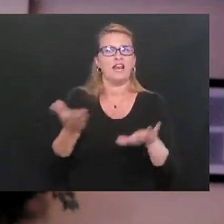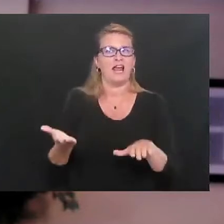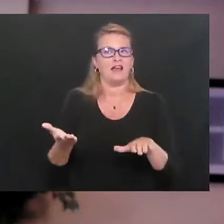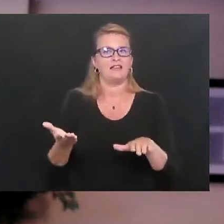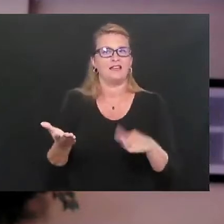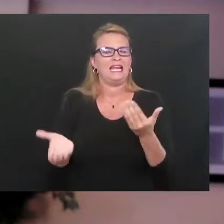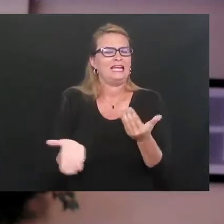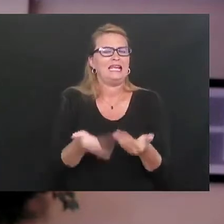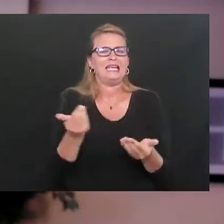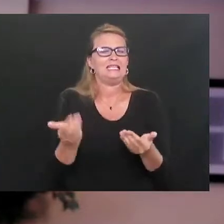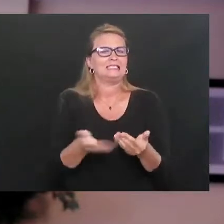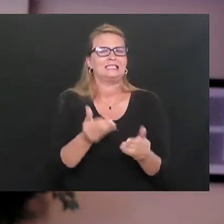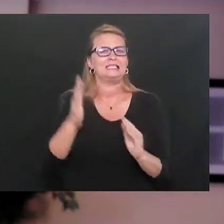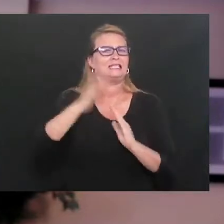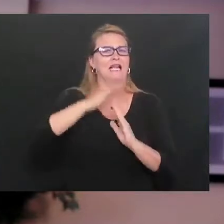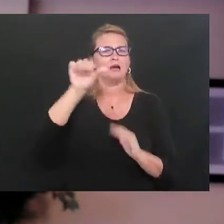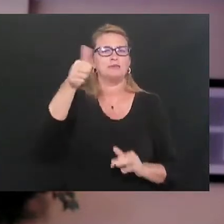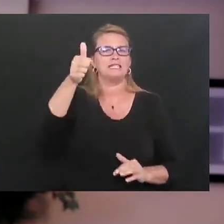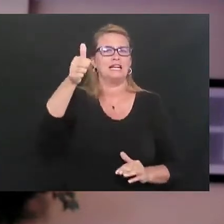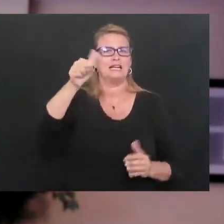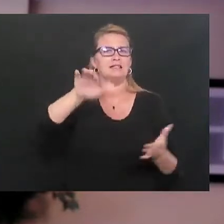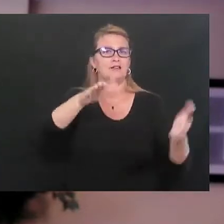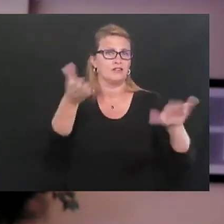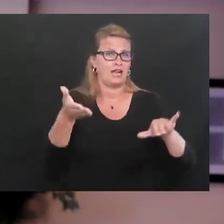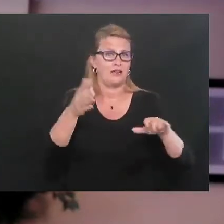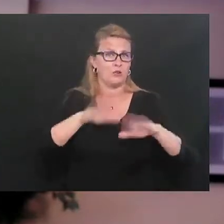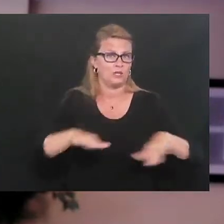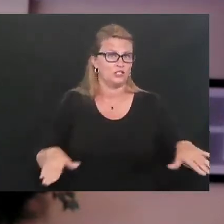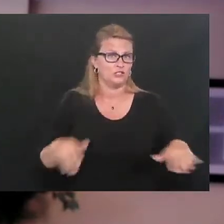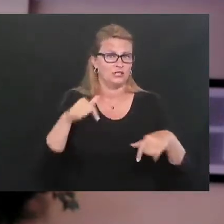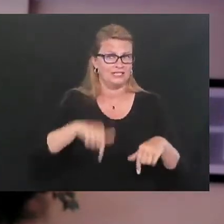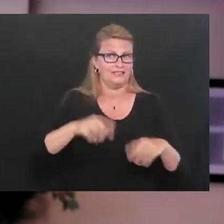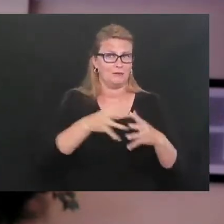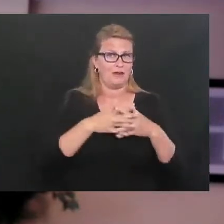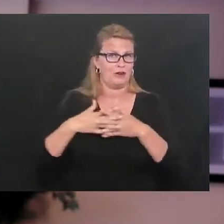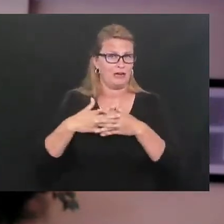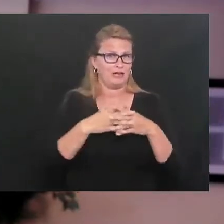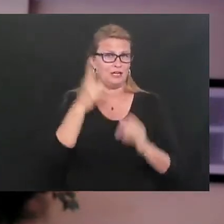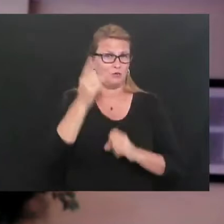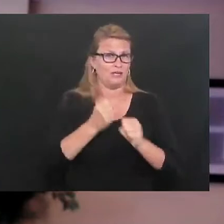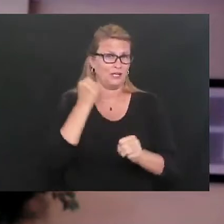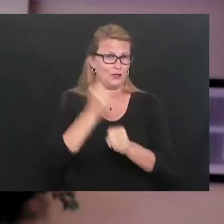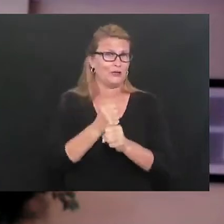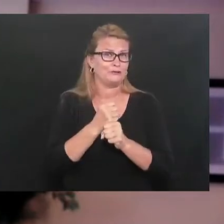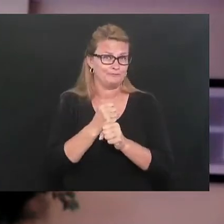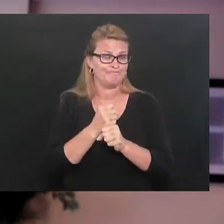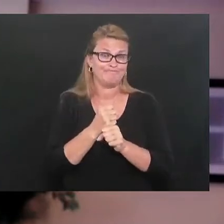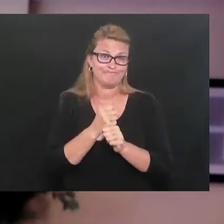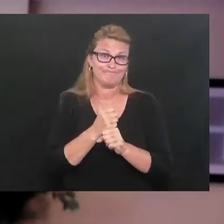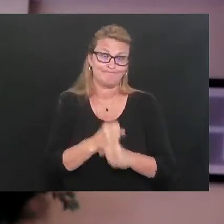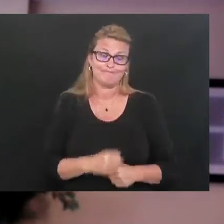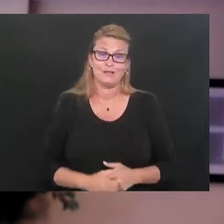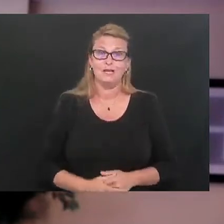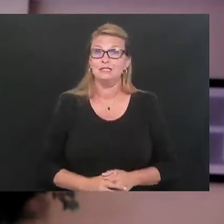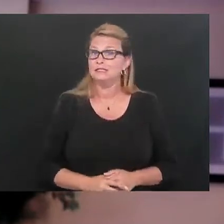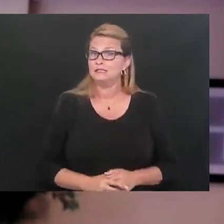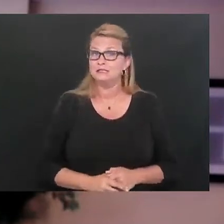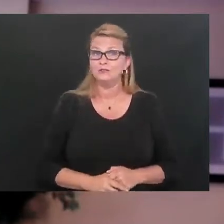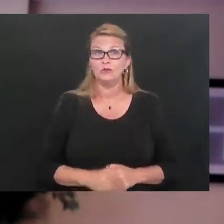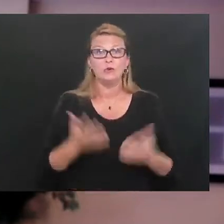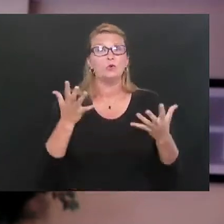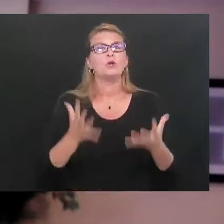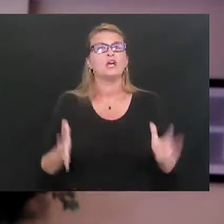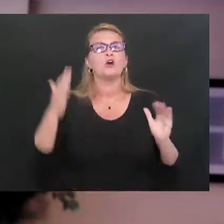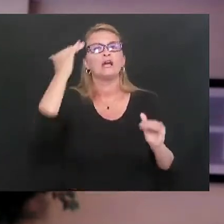within the top 10 causes of death of children in our country over the past year, which is sobering. And also that we